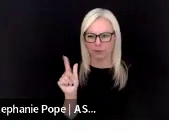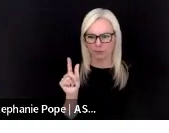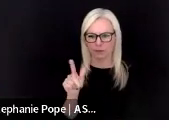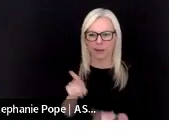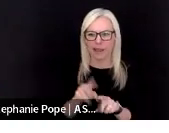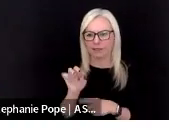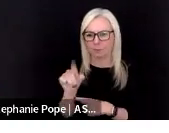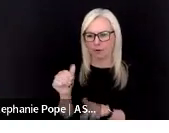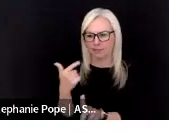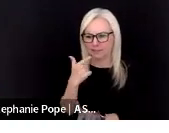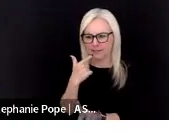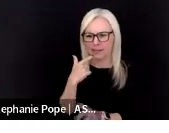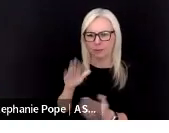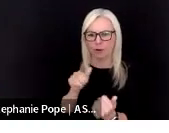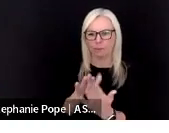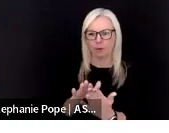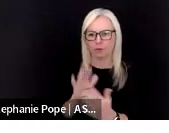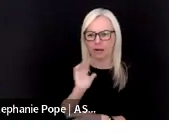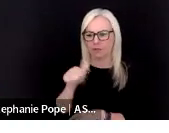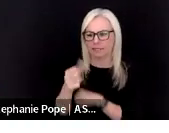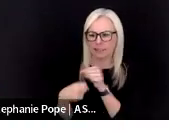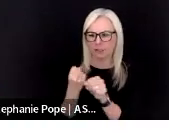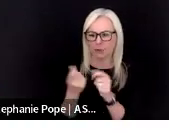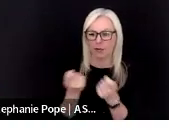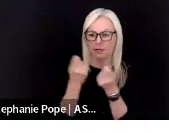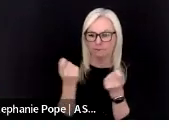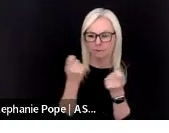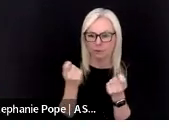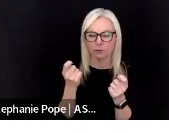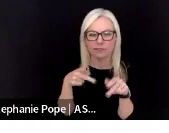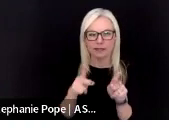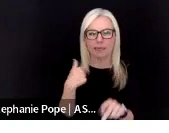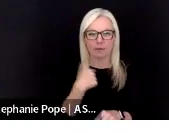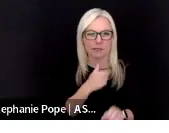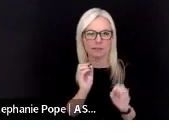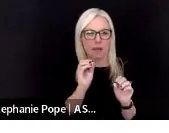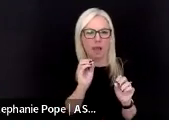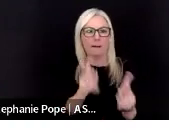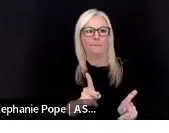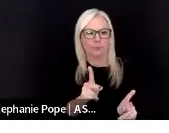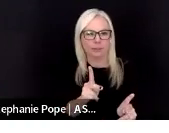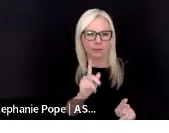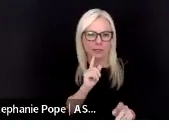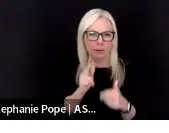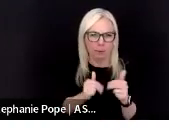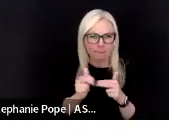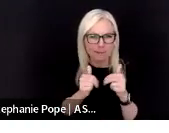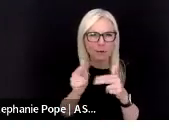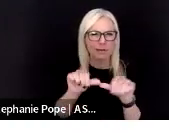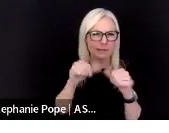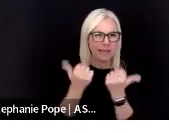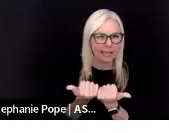we're approaching our 10-year anniversary, and it has allowed us an opportunity while we spent the first decade really building the agency and our processes